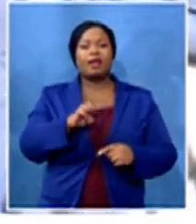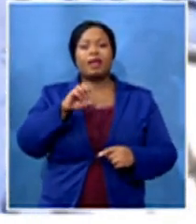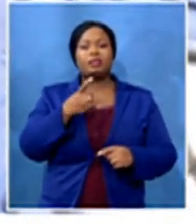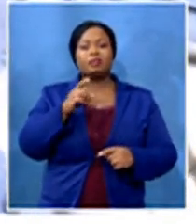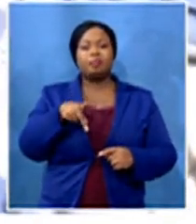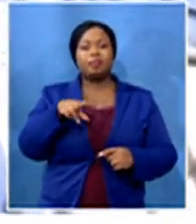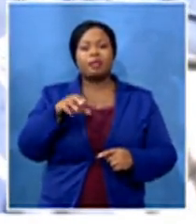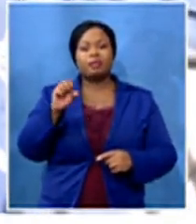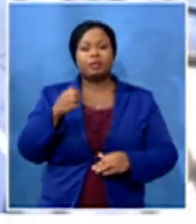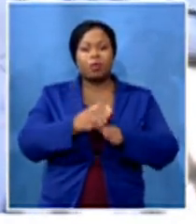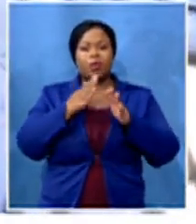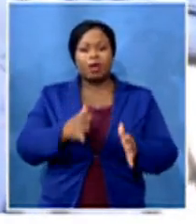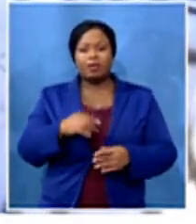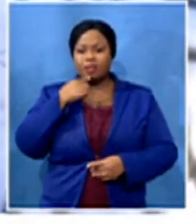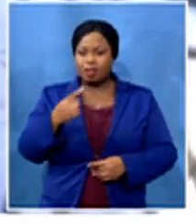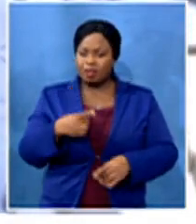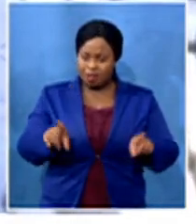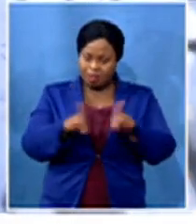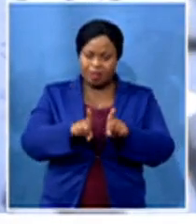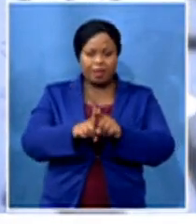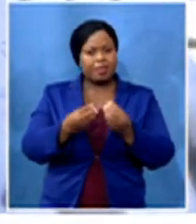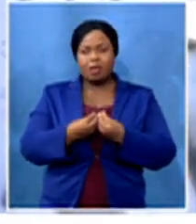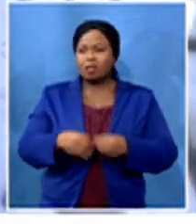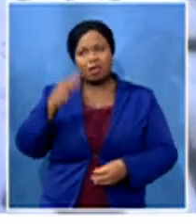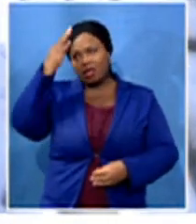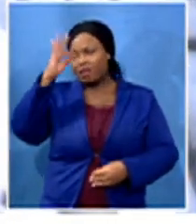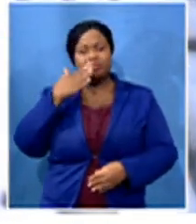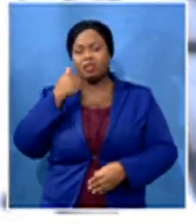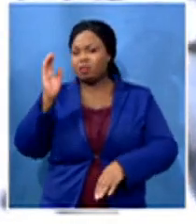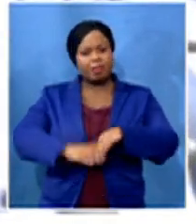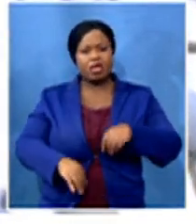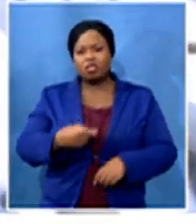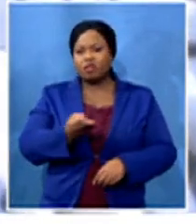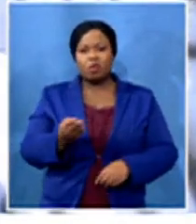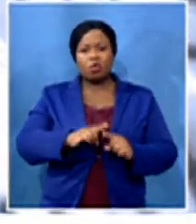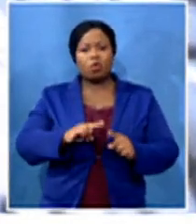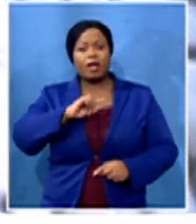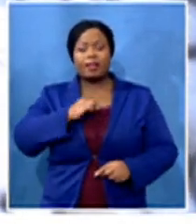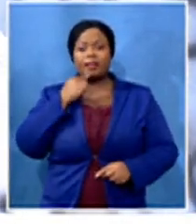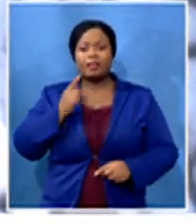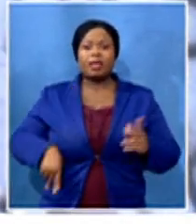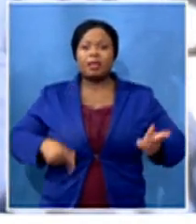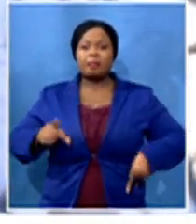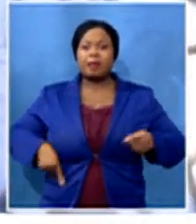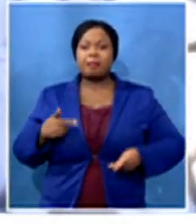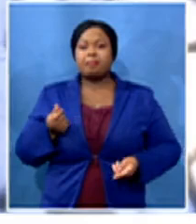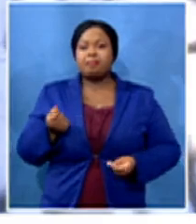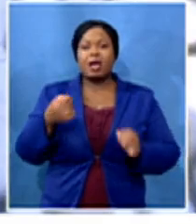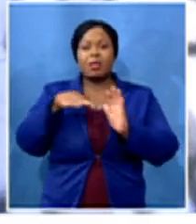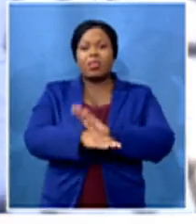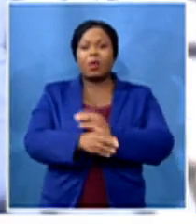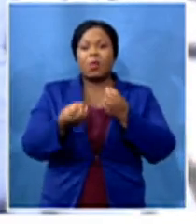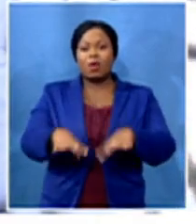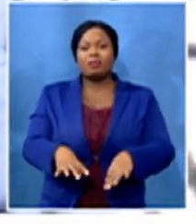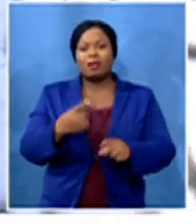call, asking government not to punish workers for what they call maladministration and